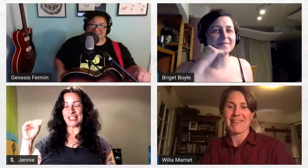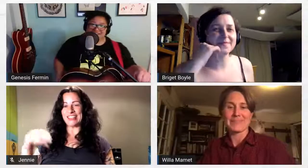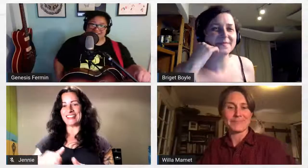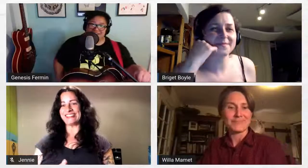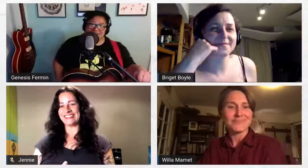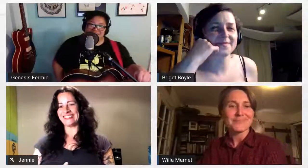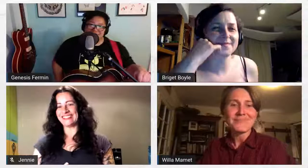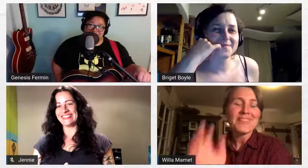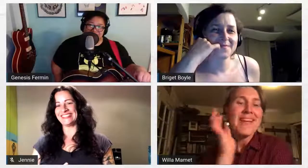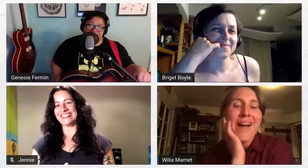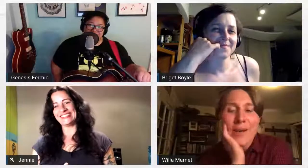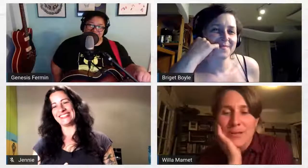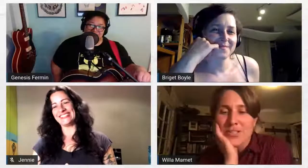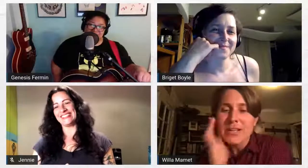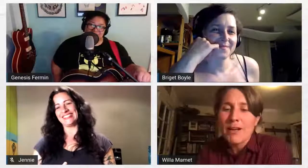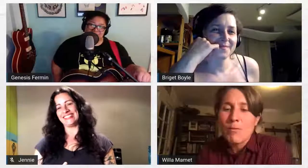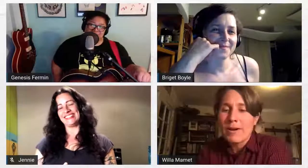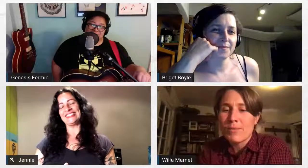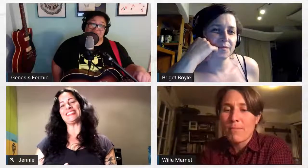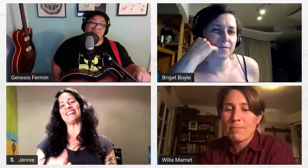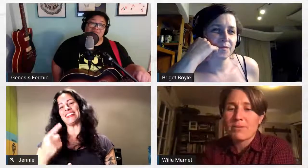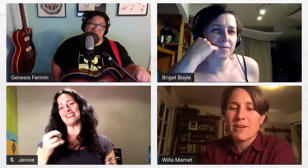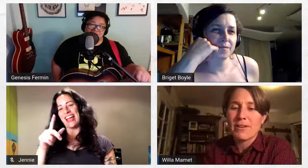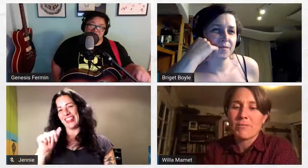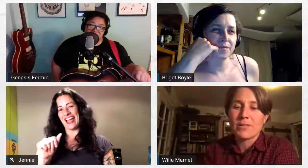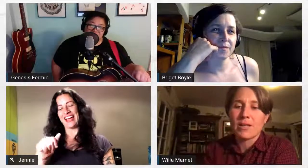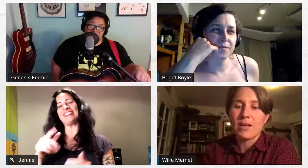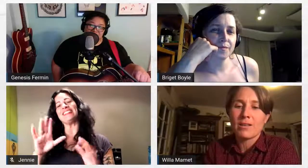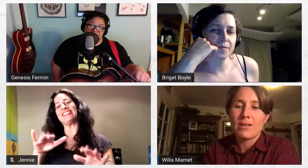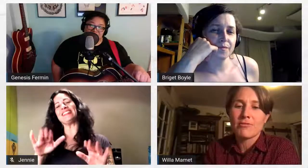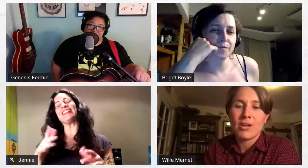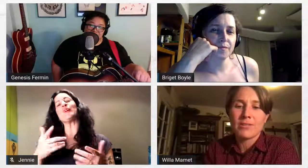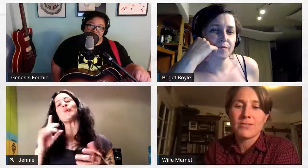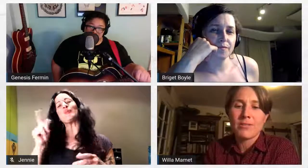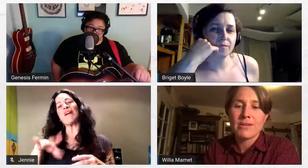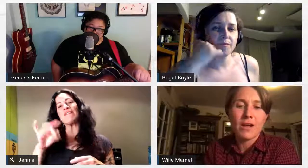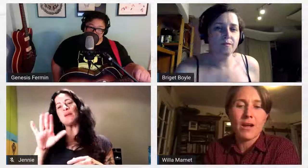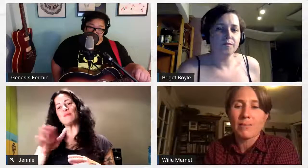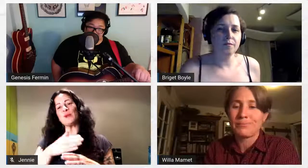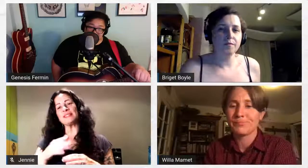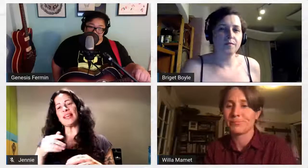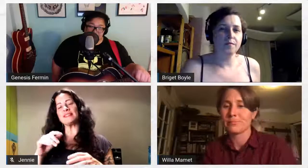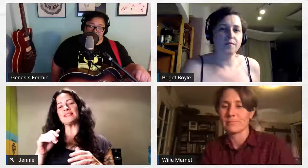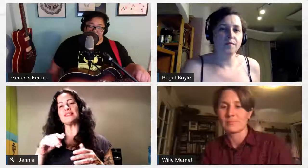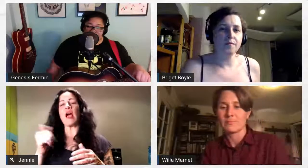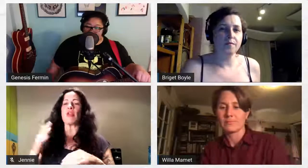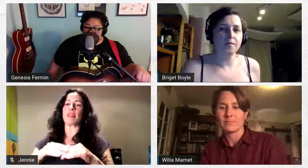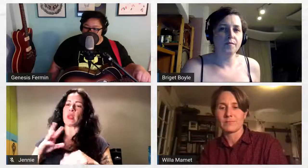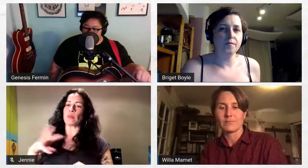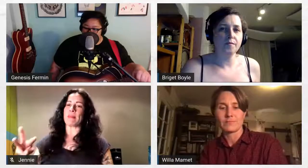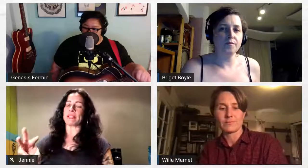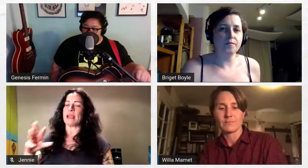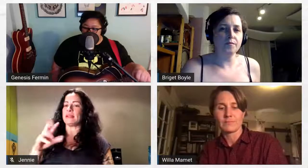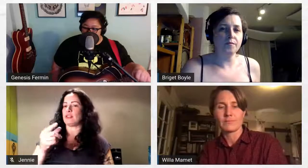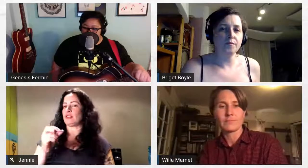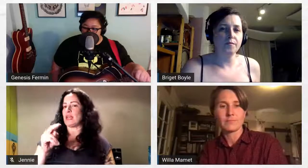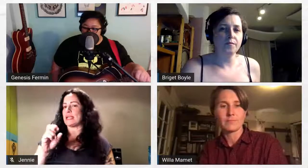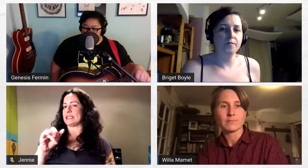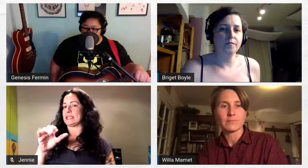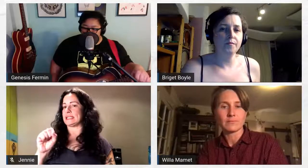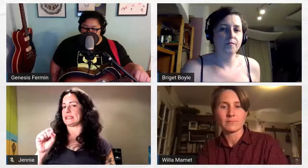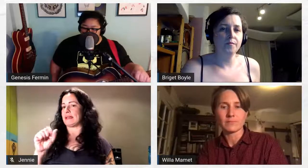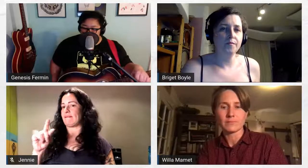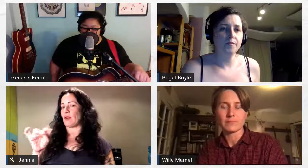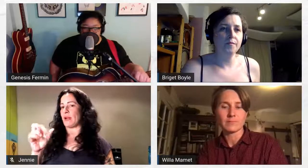only thing. Jella, where do you want people to find your music other than genesisfurman.com? Oh, I'm on the internet. You can find